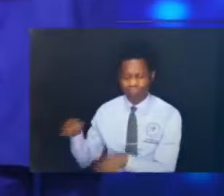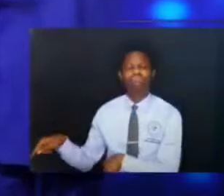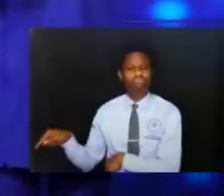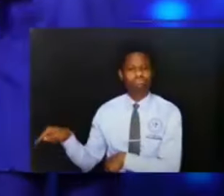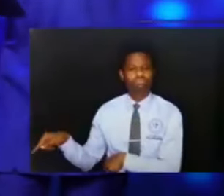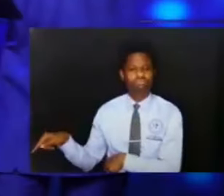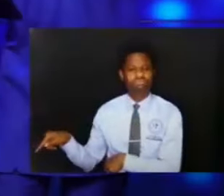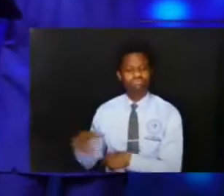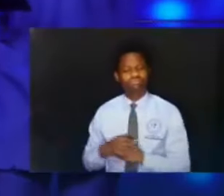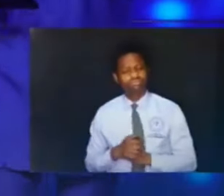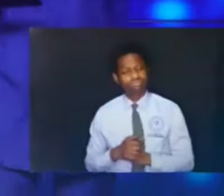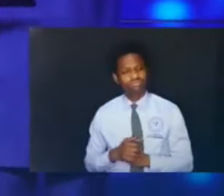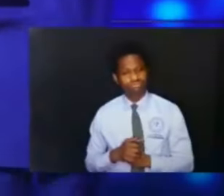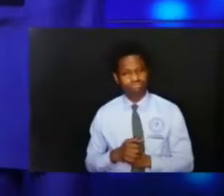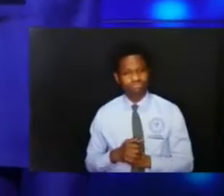Now,